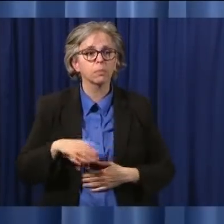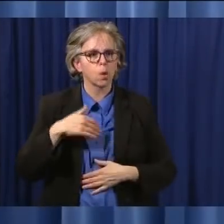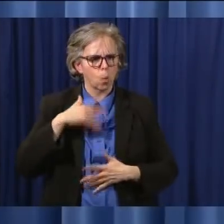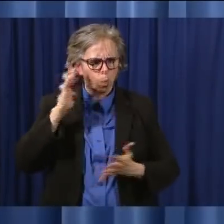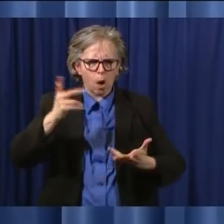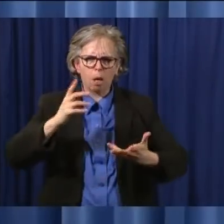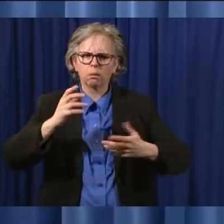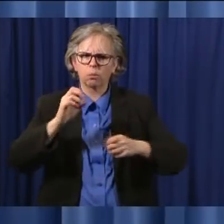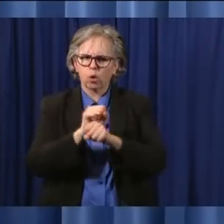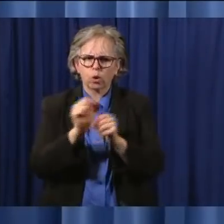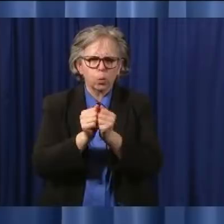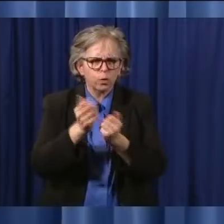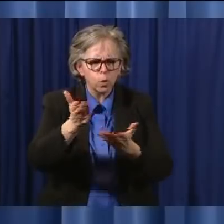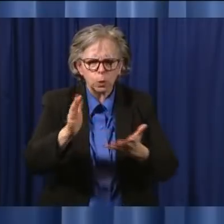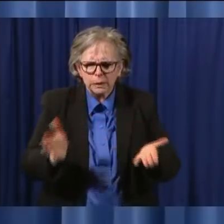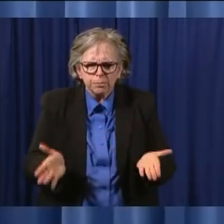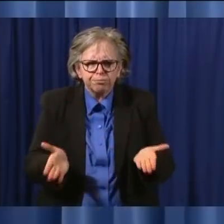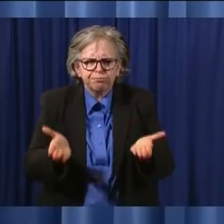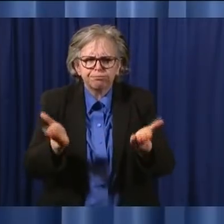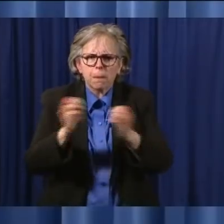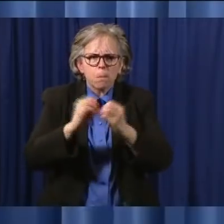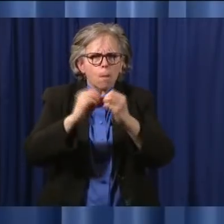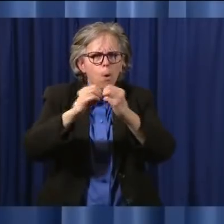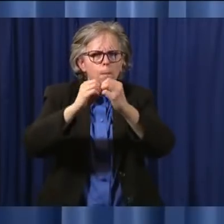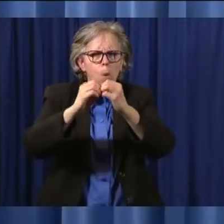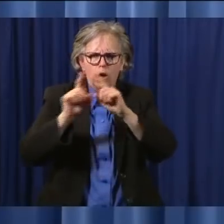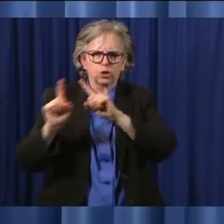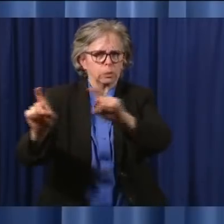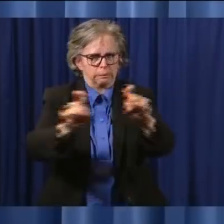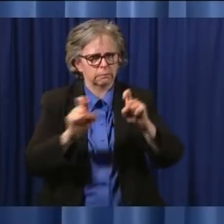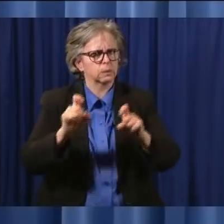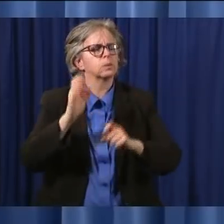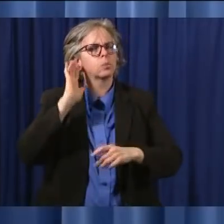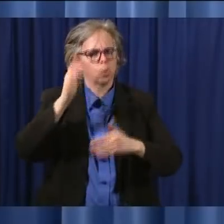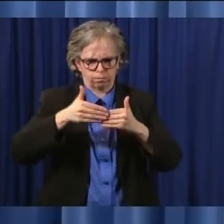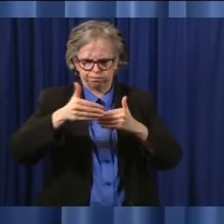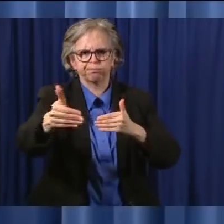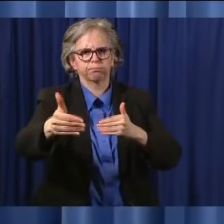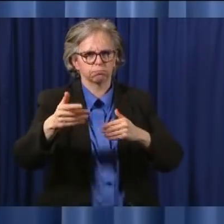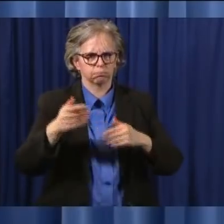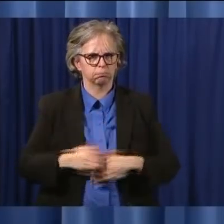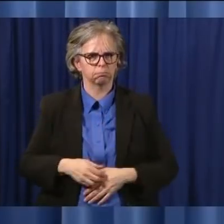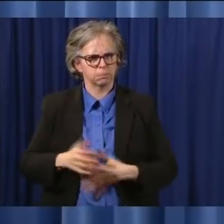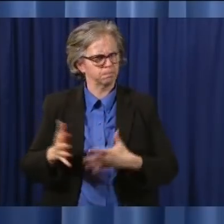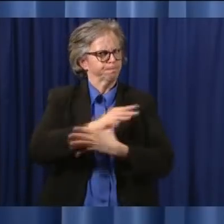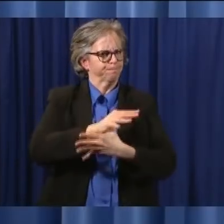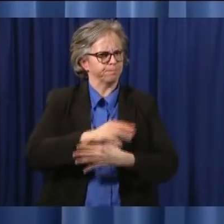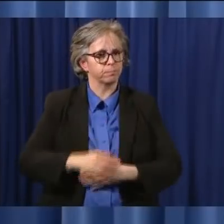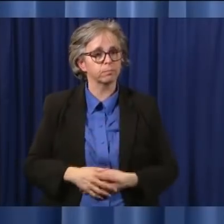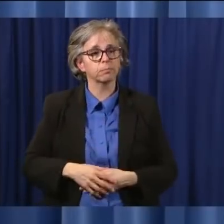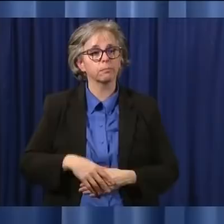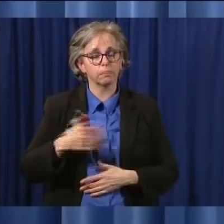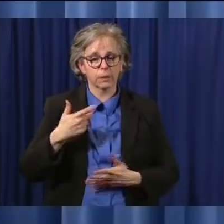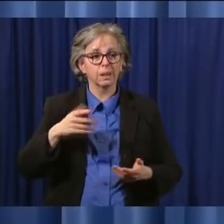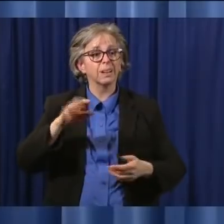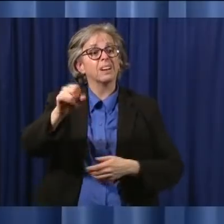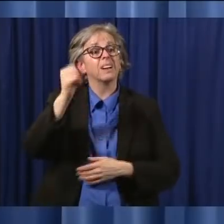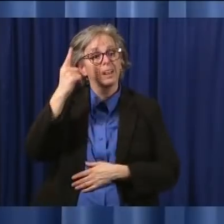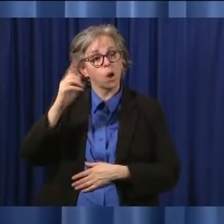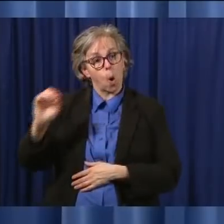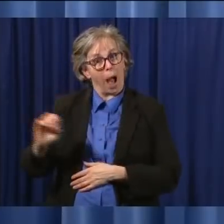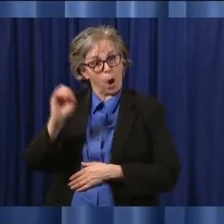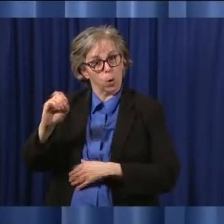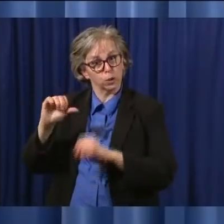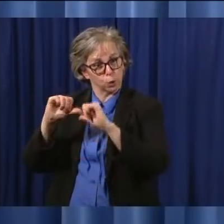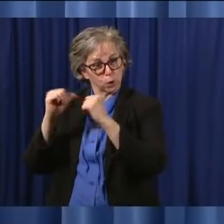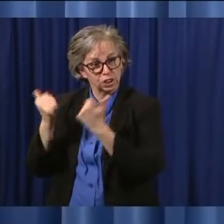to increase that capacity as we move forward. We are also partnering with the Ohio Association of Community Health